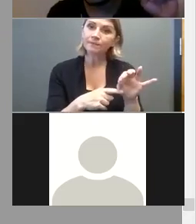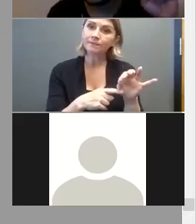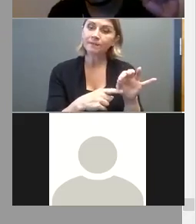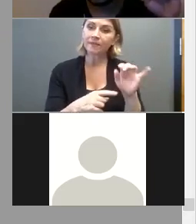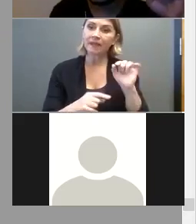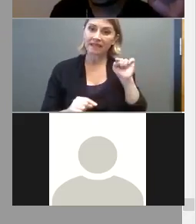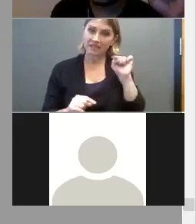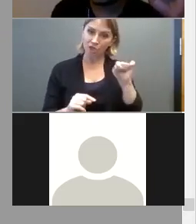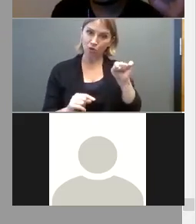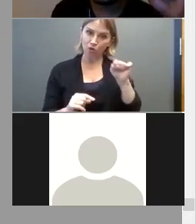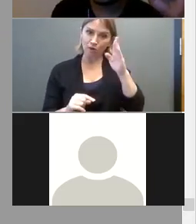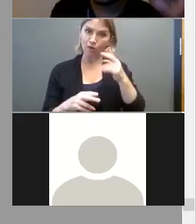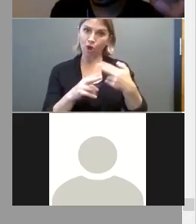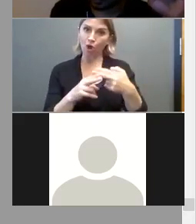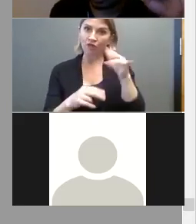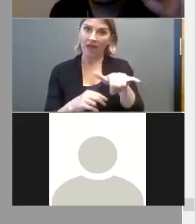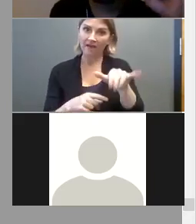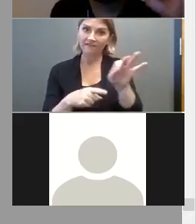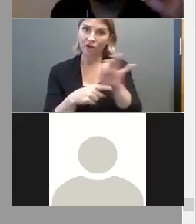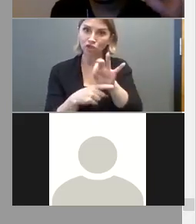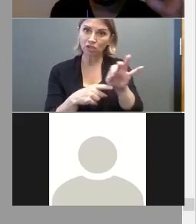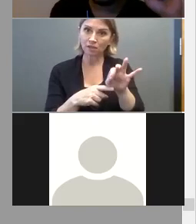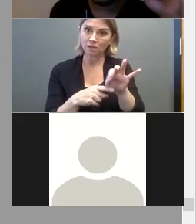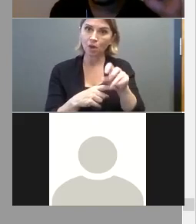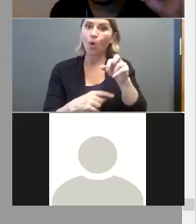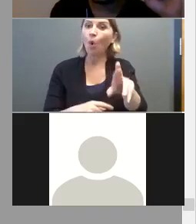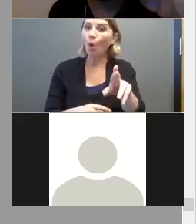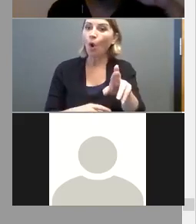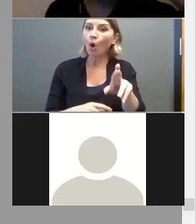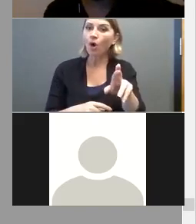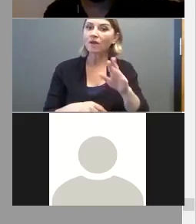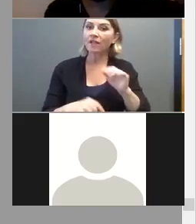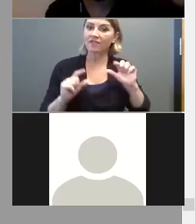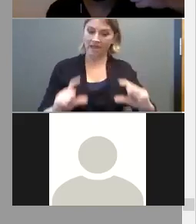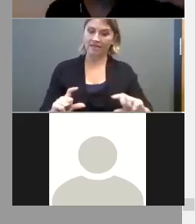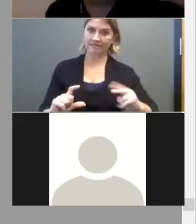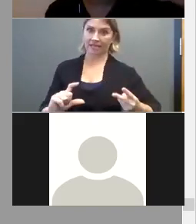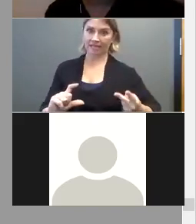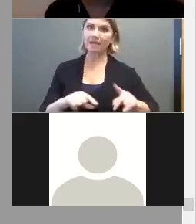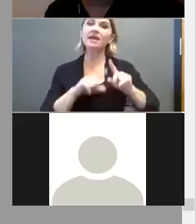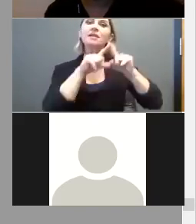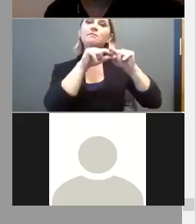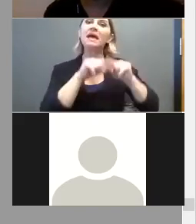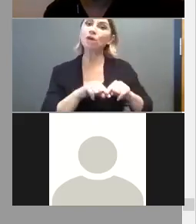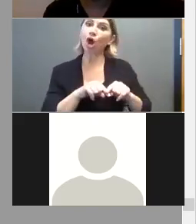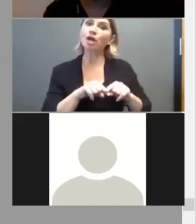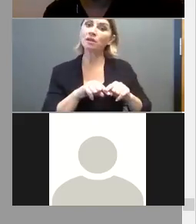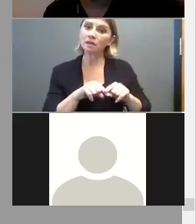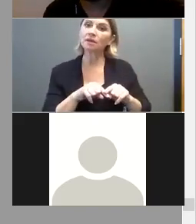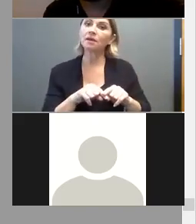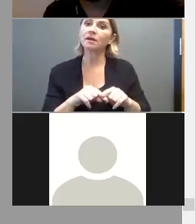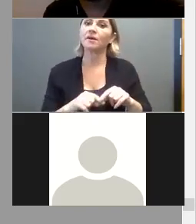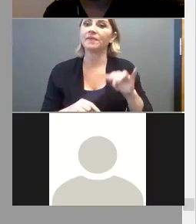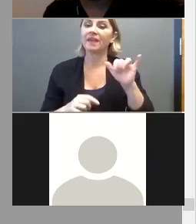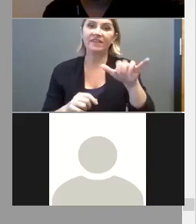Here we are either calling this function or we are calling this function depending upon whether it's an even number